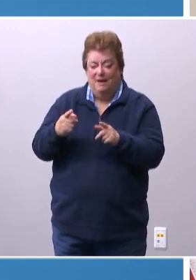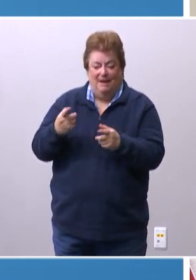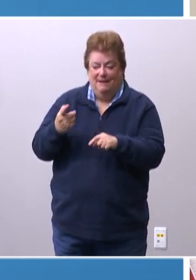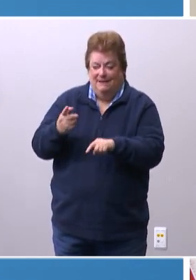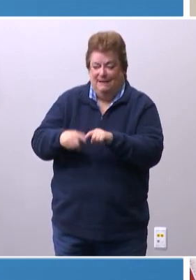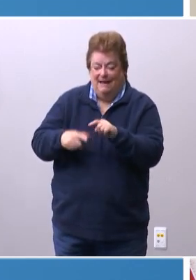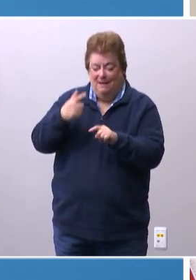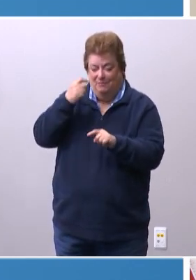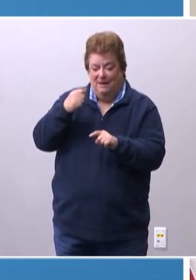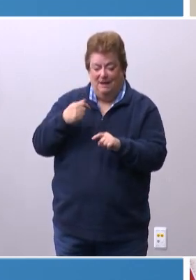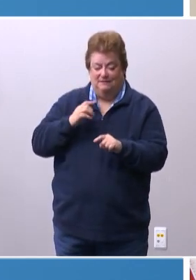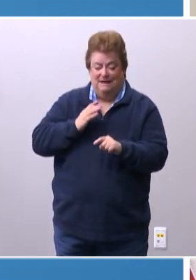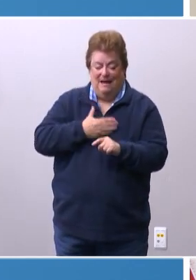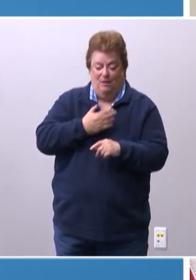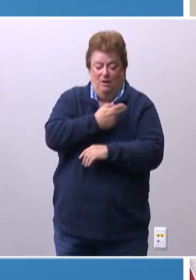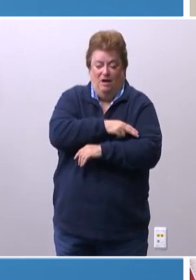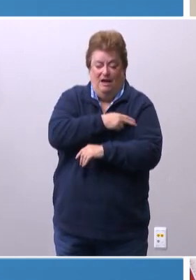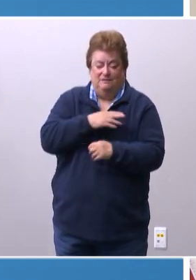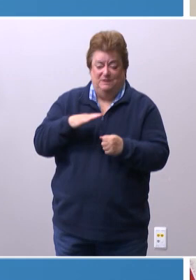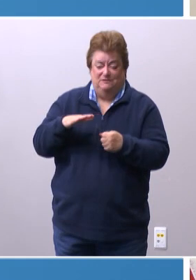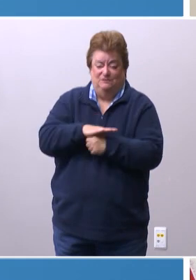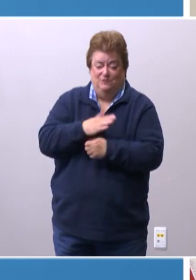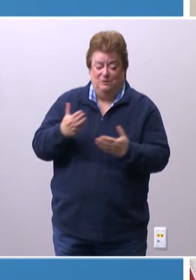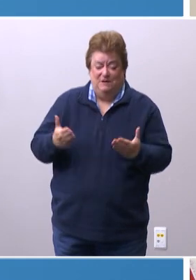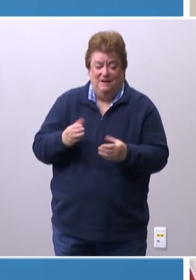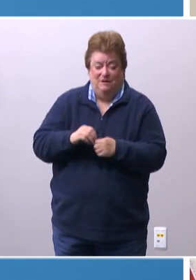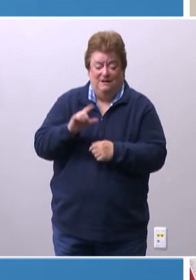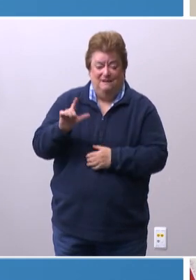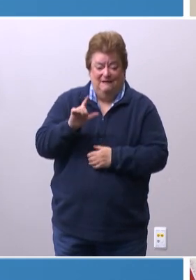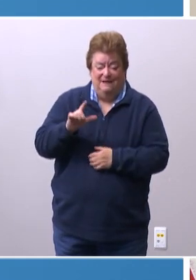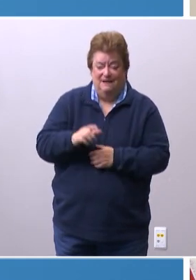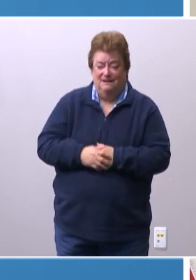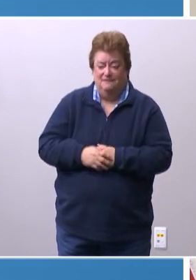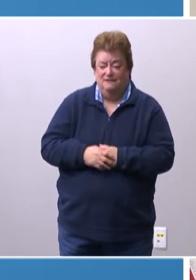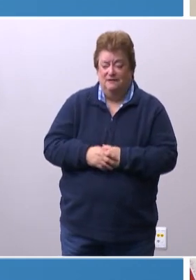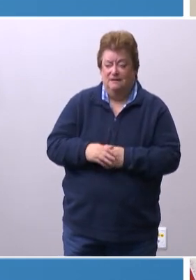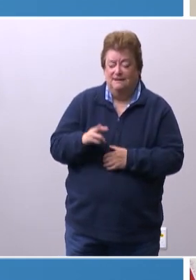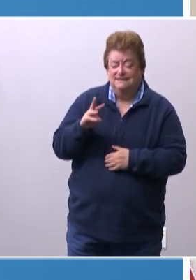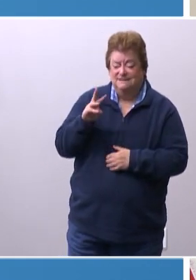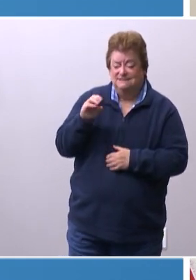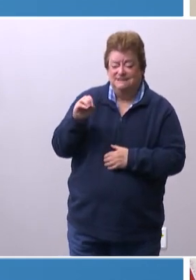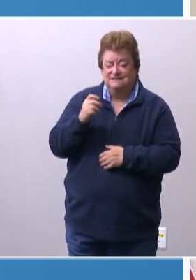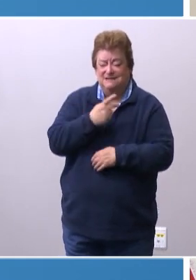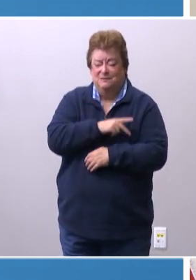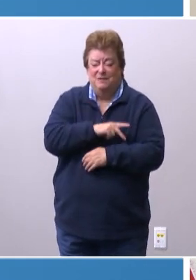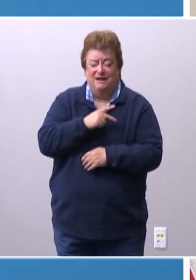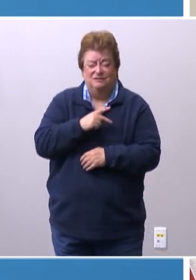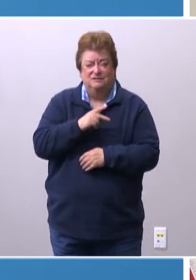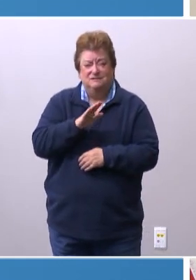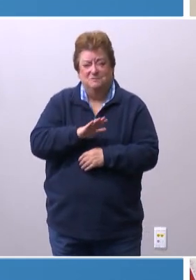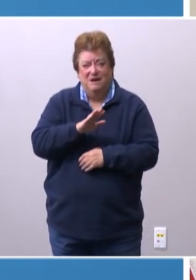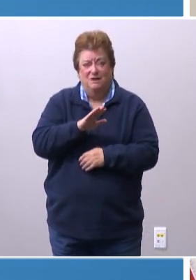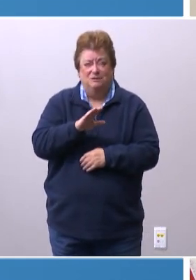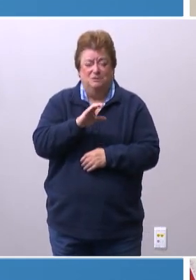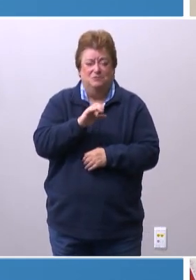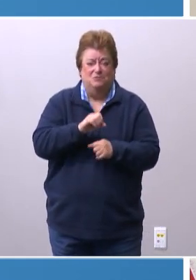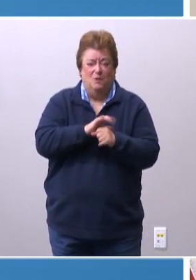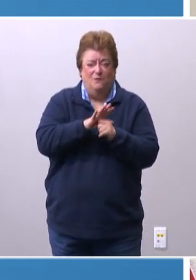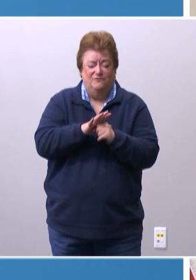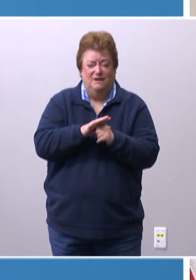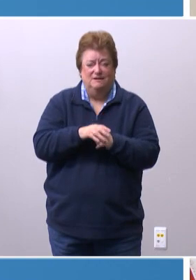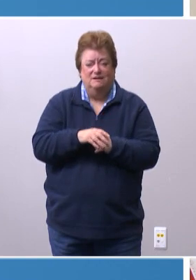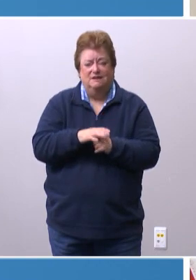we were full here in town. So 60 patients, roughly, 60 COVID patients, between 50